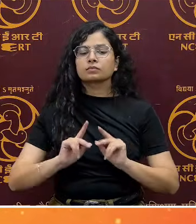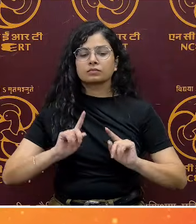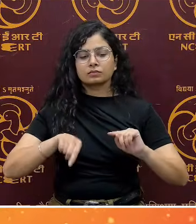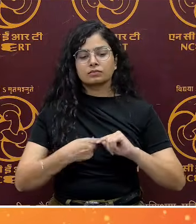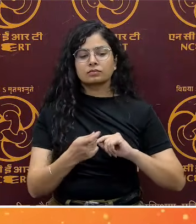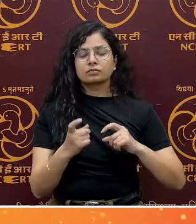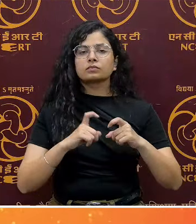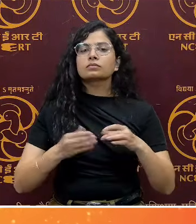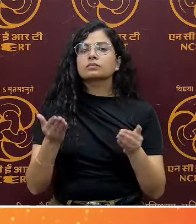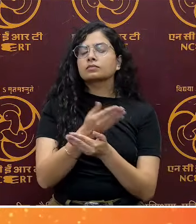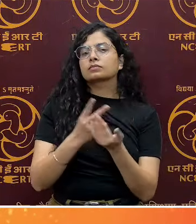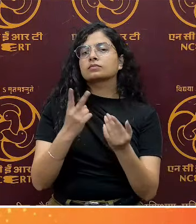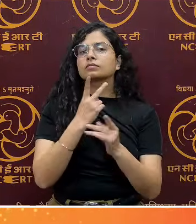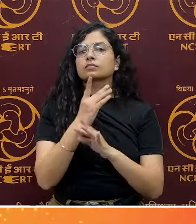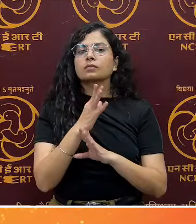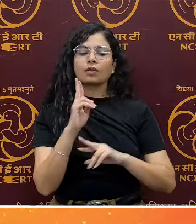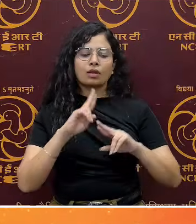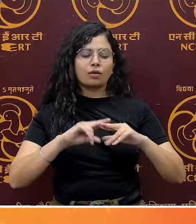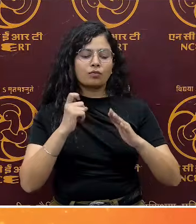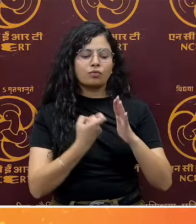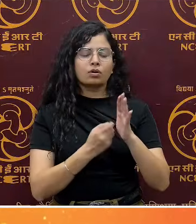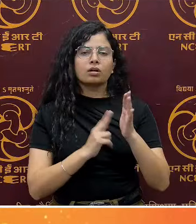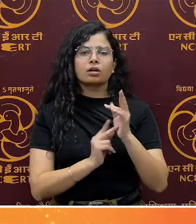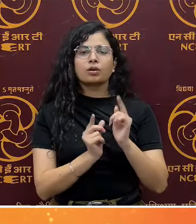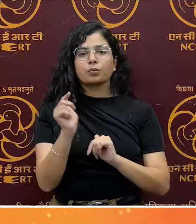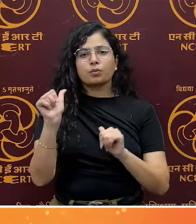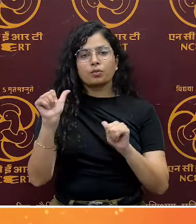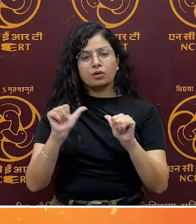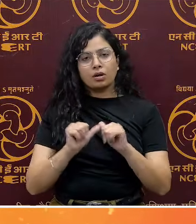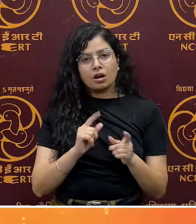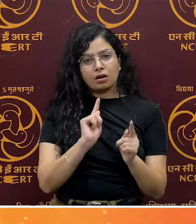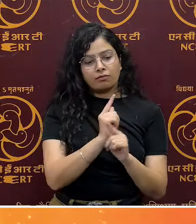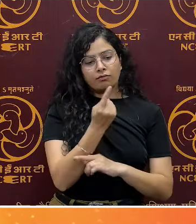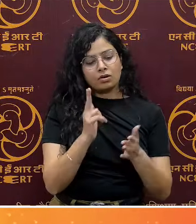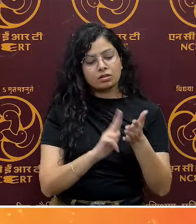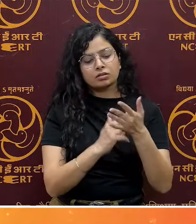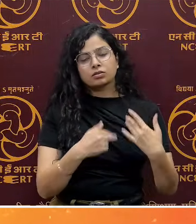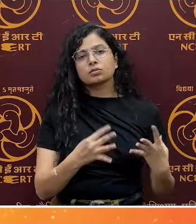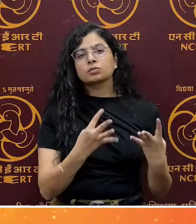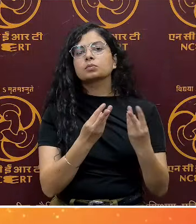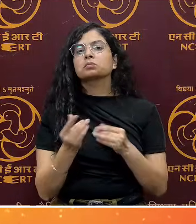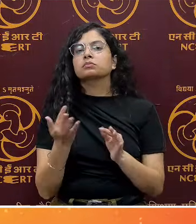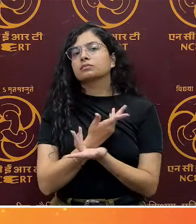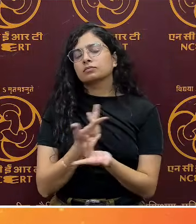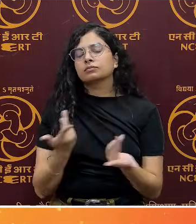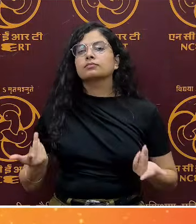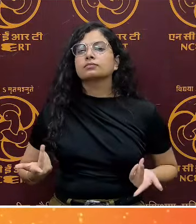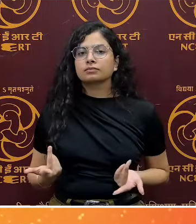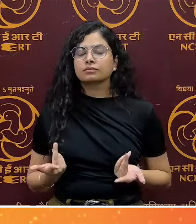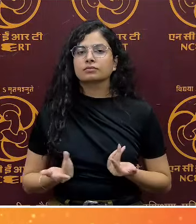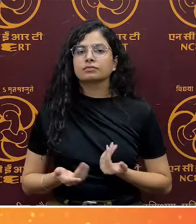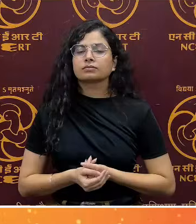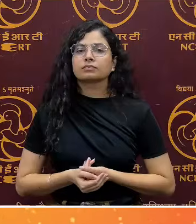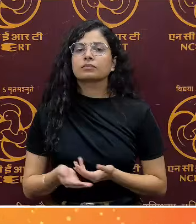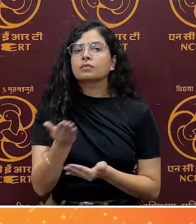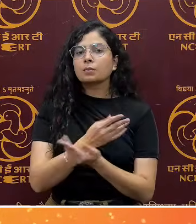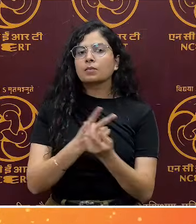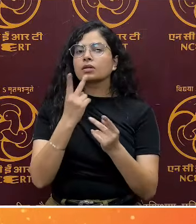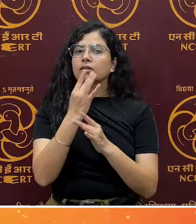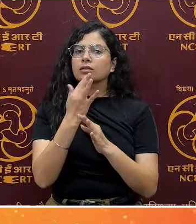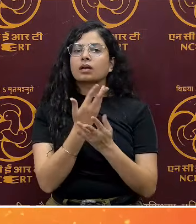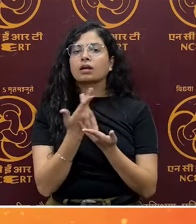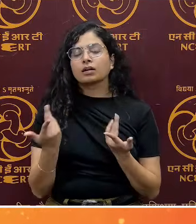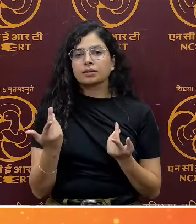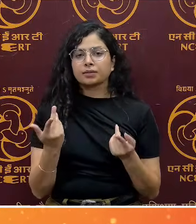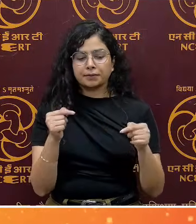we will see what is the formula to find sum of the first n natural numbers. So we have seen this formula.